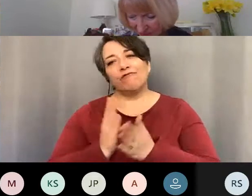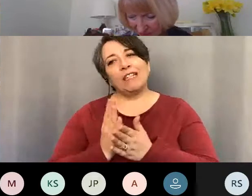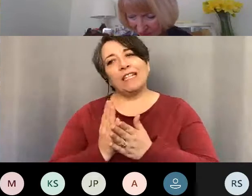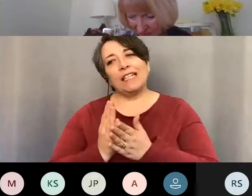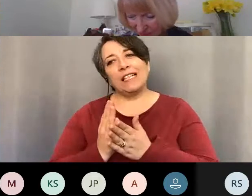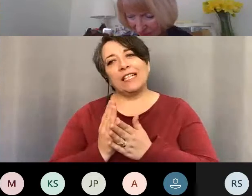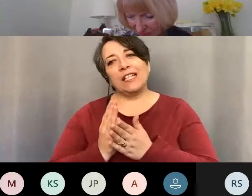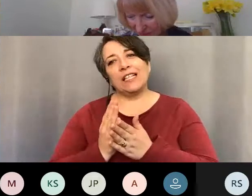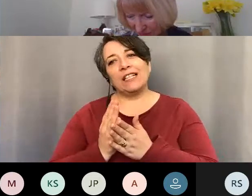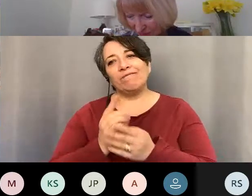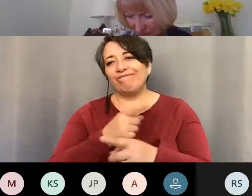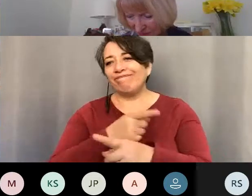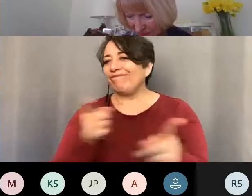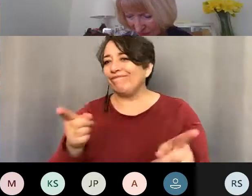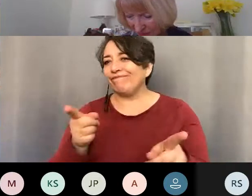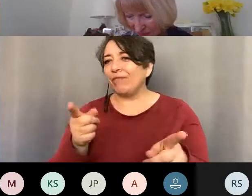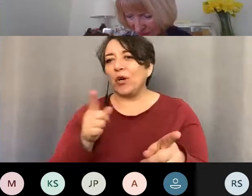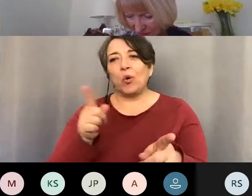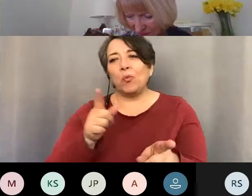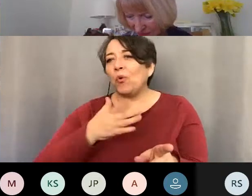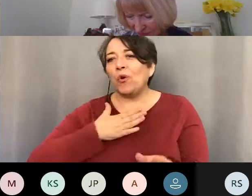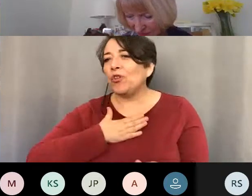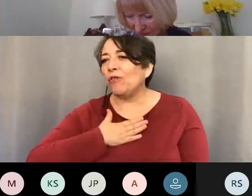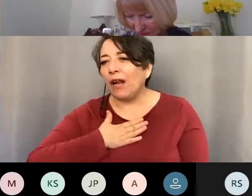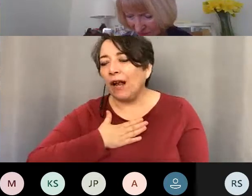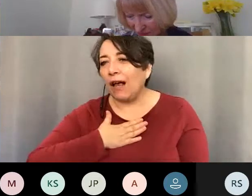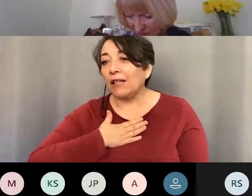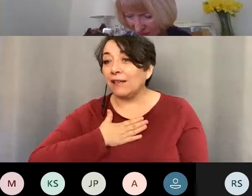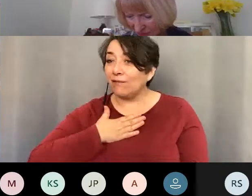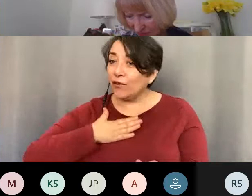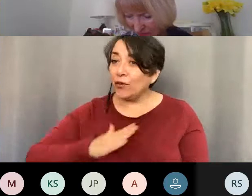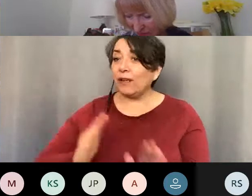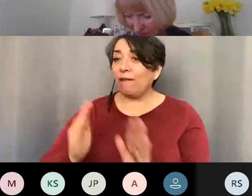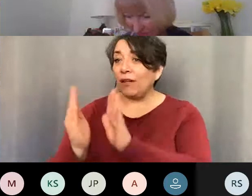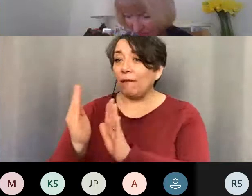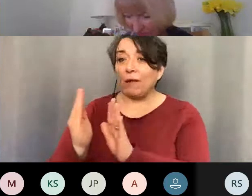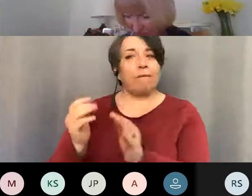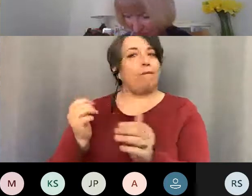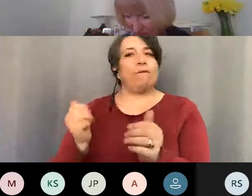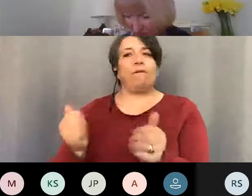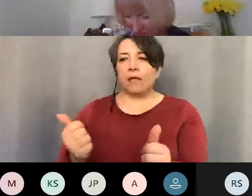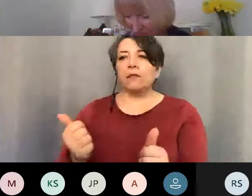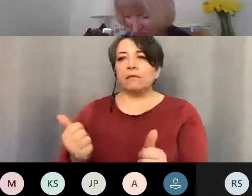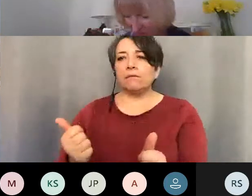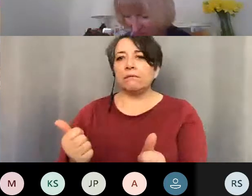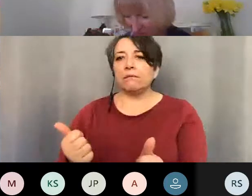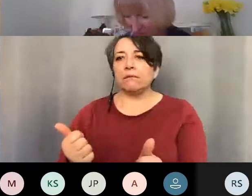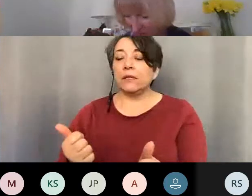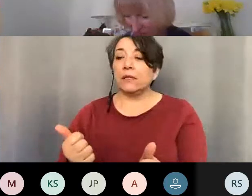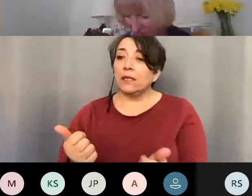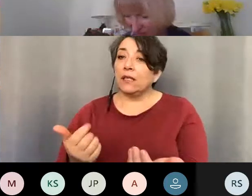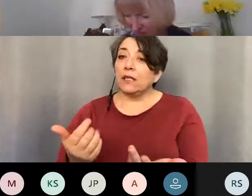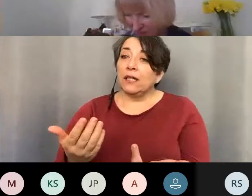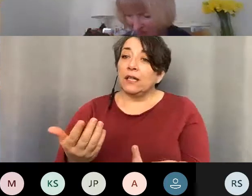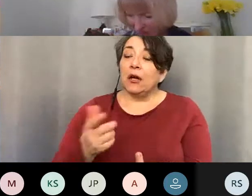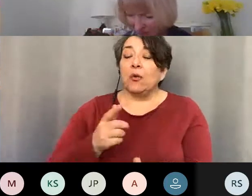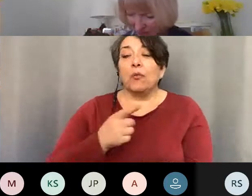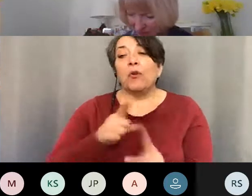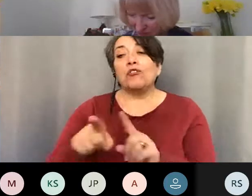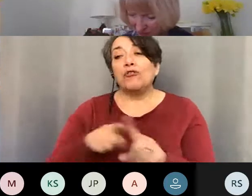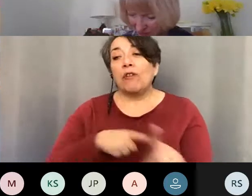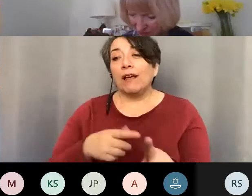they want the face-to-face contact, then that is available. But obviously, it's making sure that we use kind of resources appropriately as